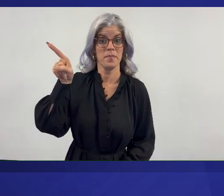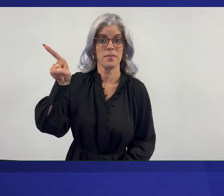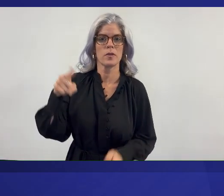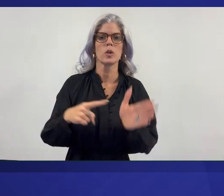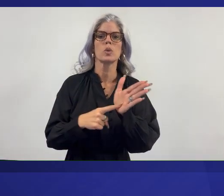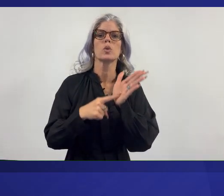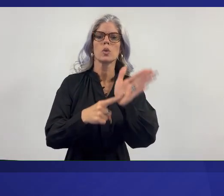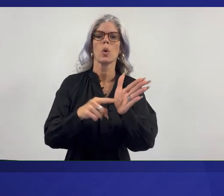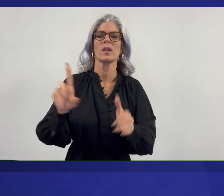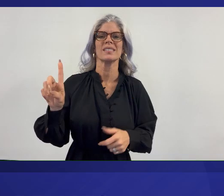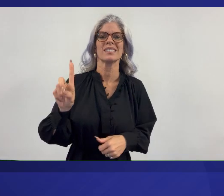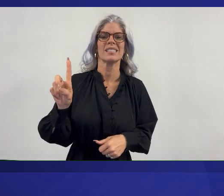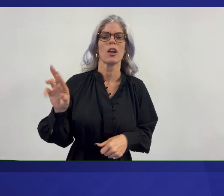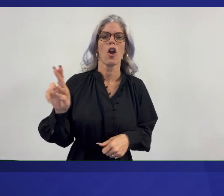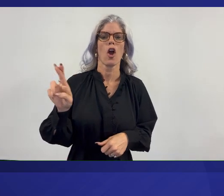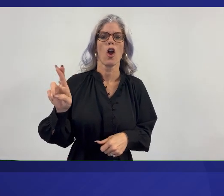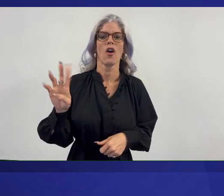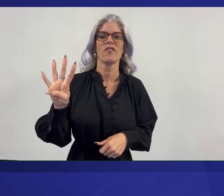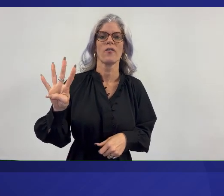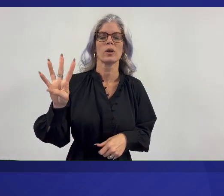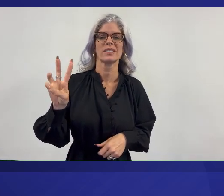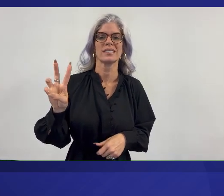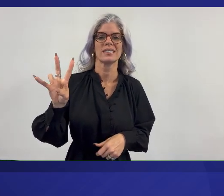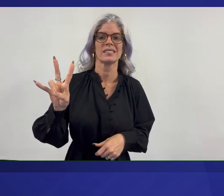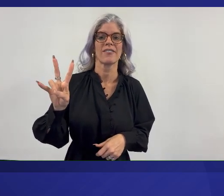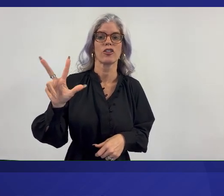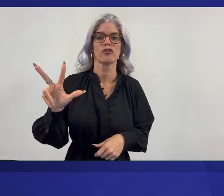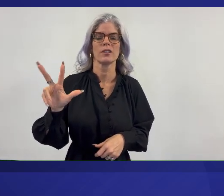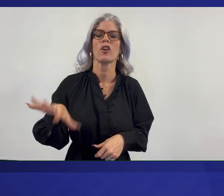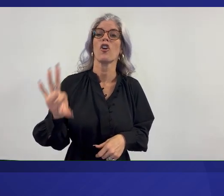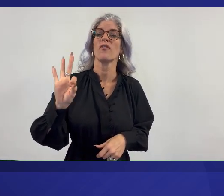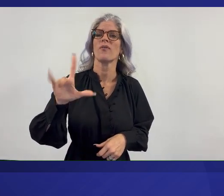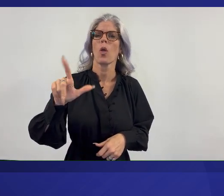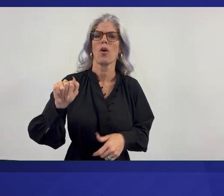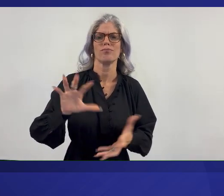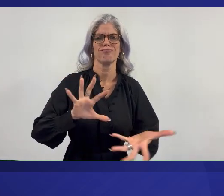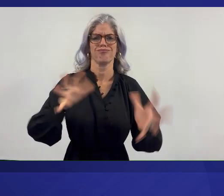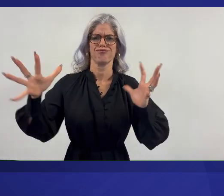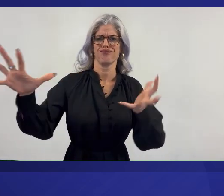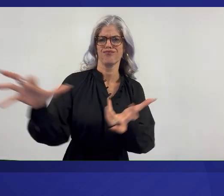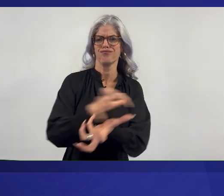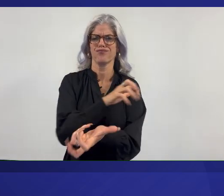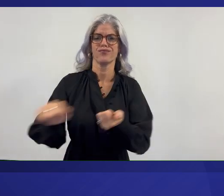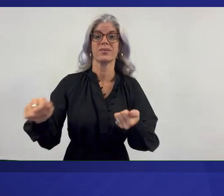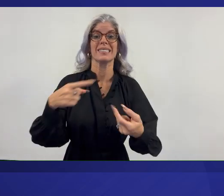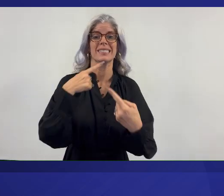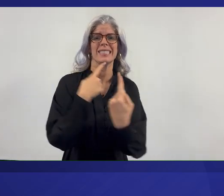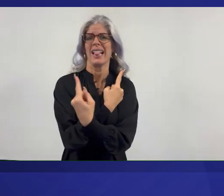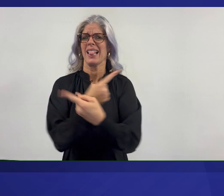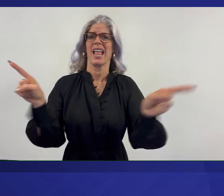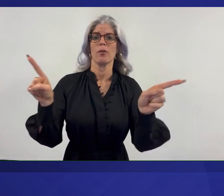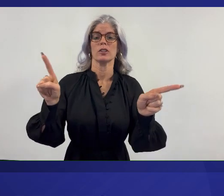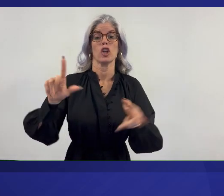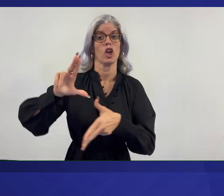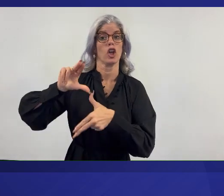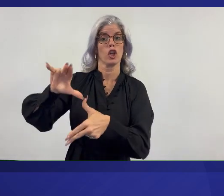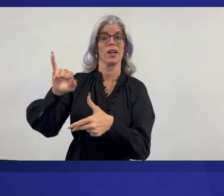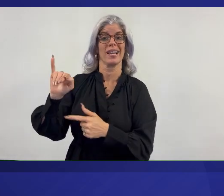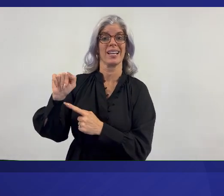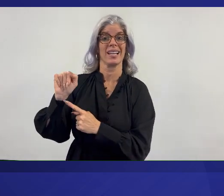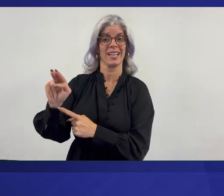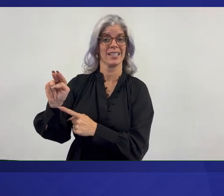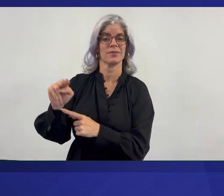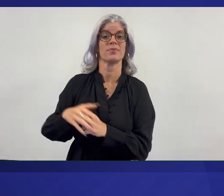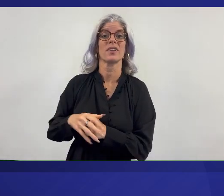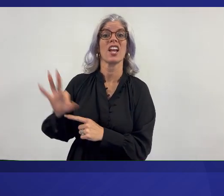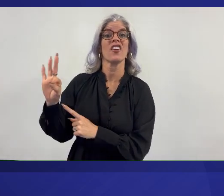This map shows DR 4673's Florida Disaster Declaration for Hurricane Ian and its FEMA disaster designations as of